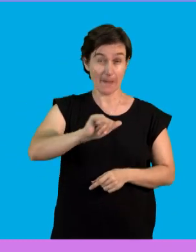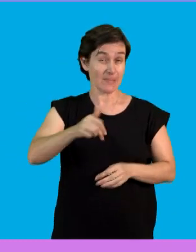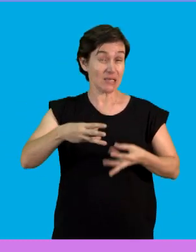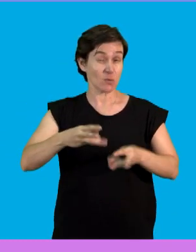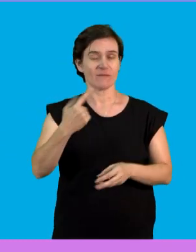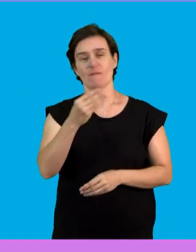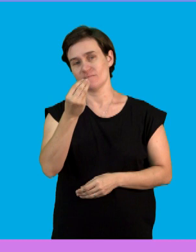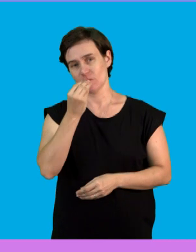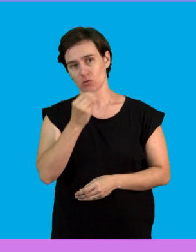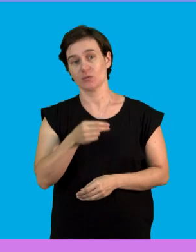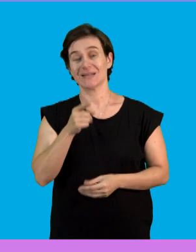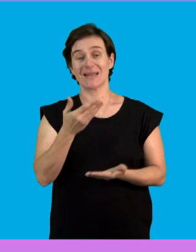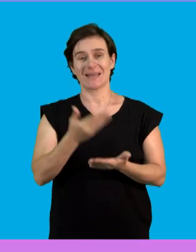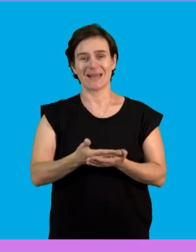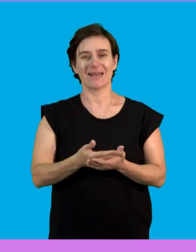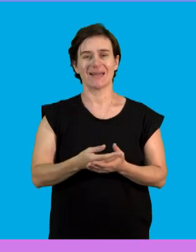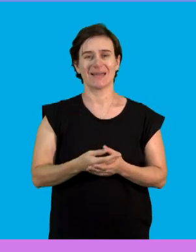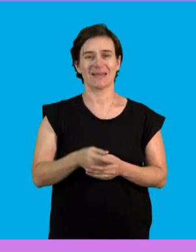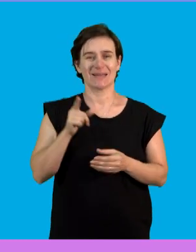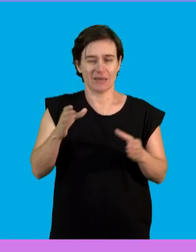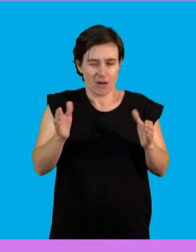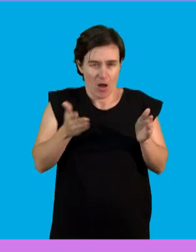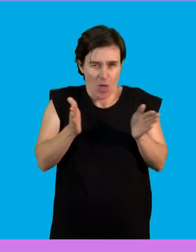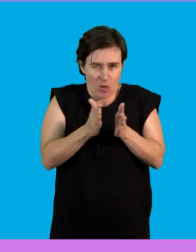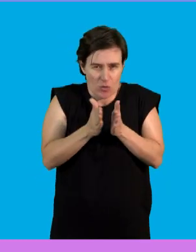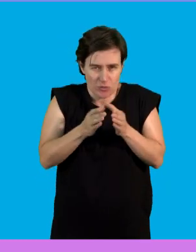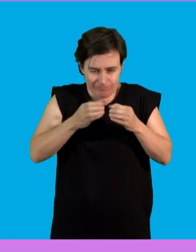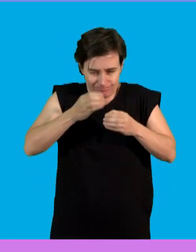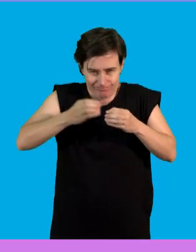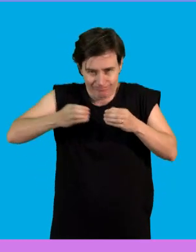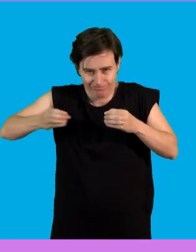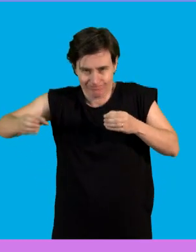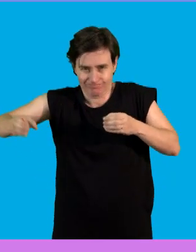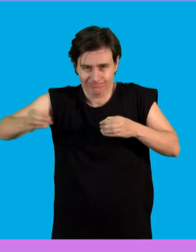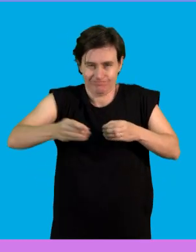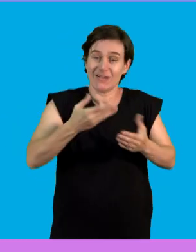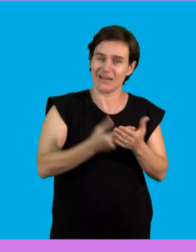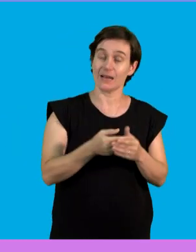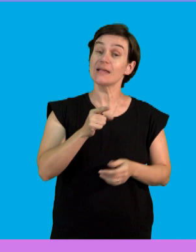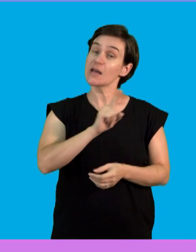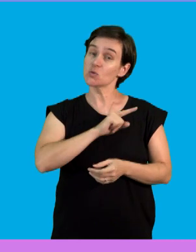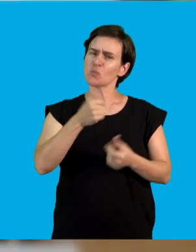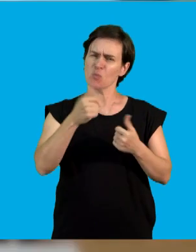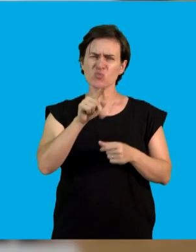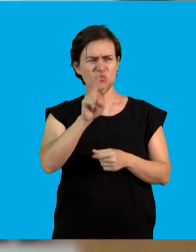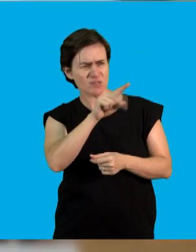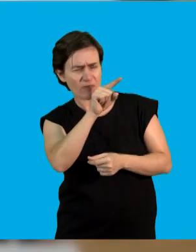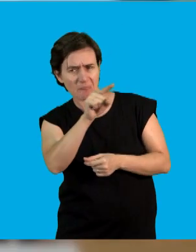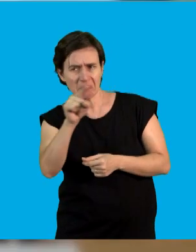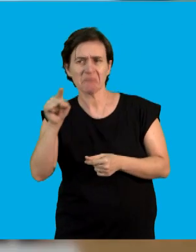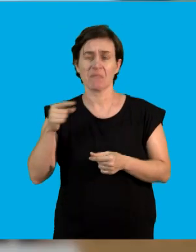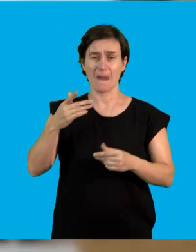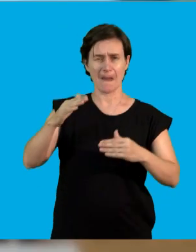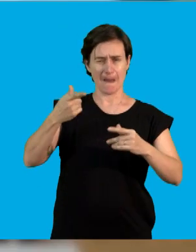items and can be stacked in a compact manner. That is why most of the time you will see